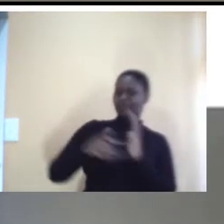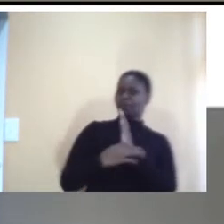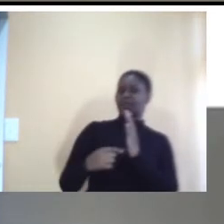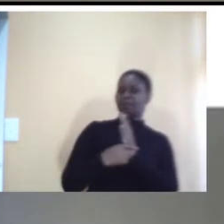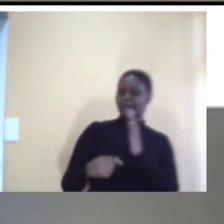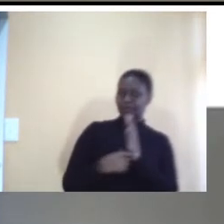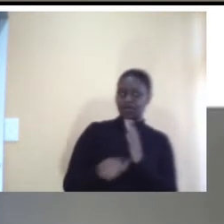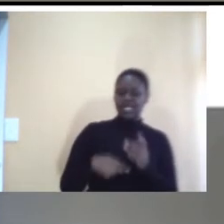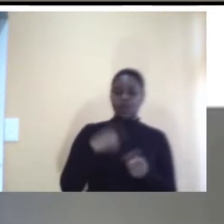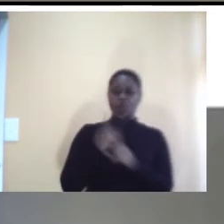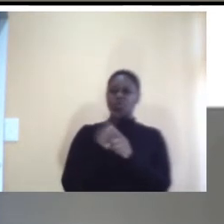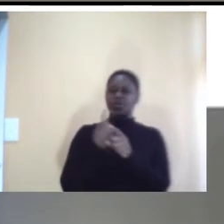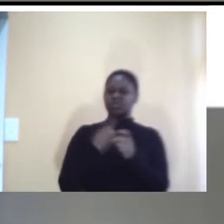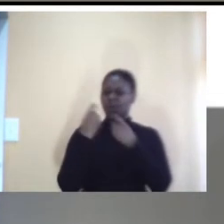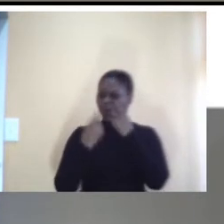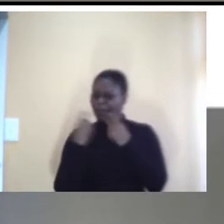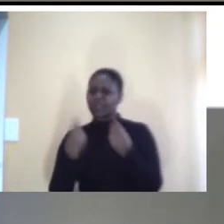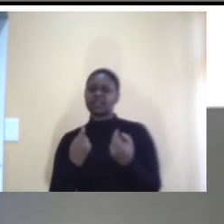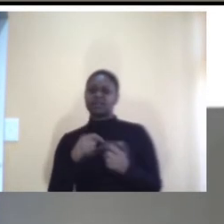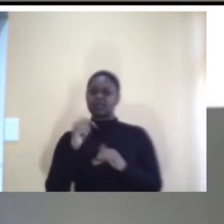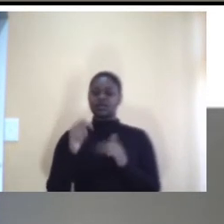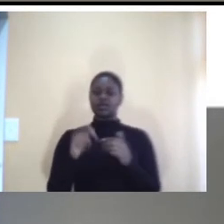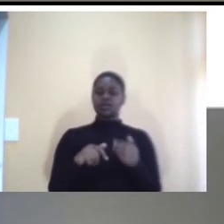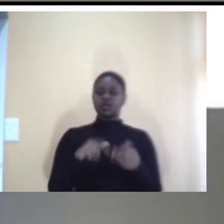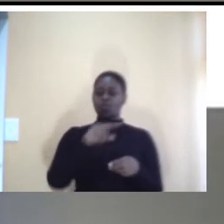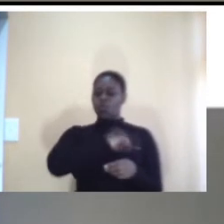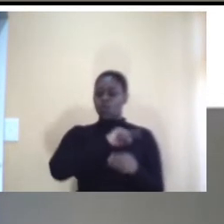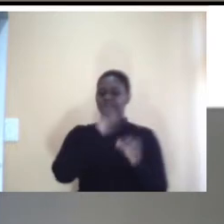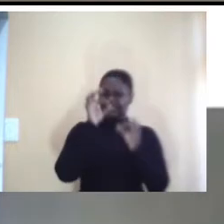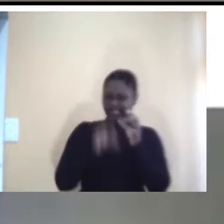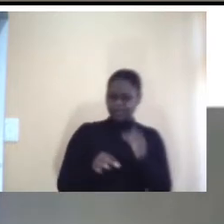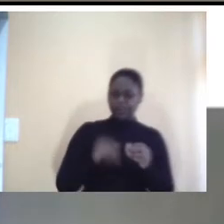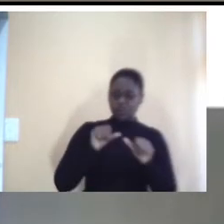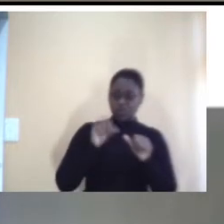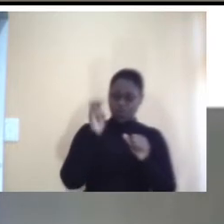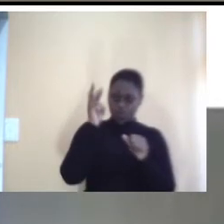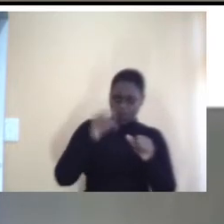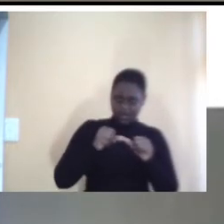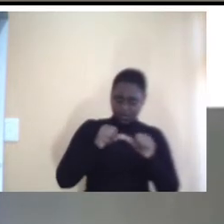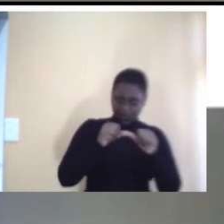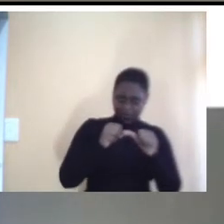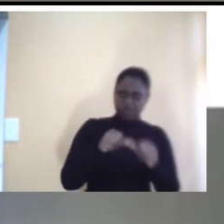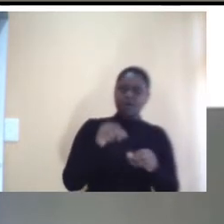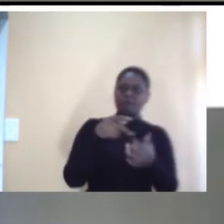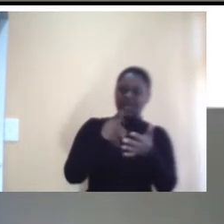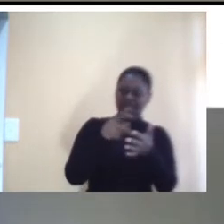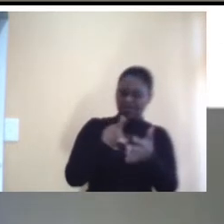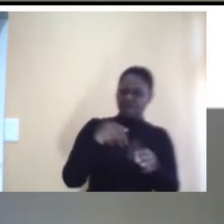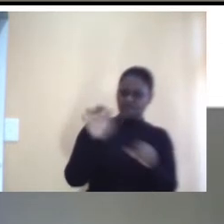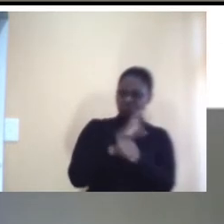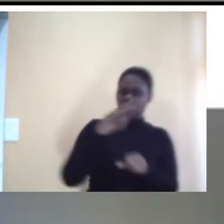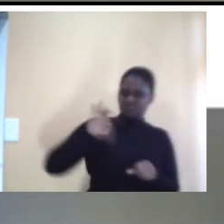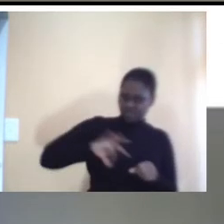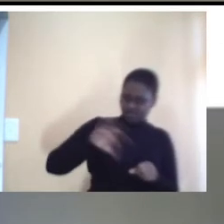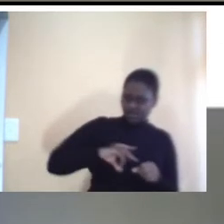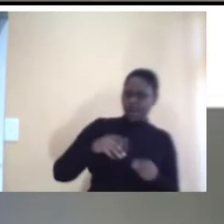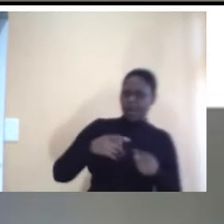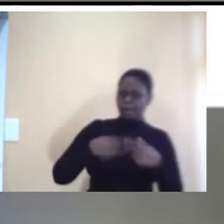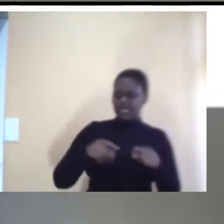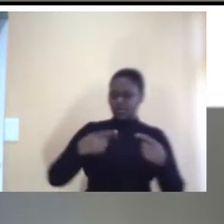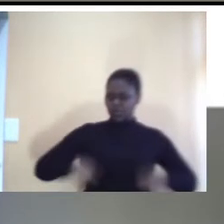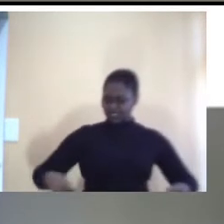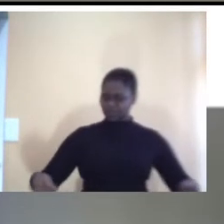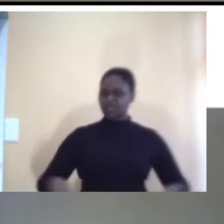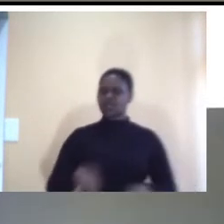that always complains about the lack of capacity. Simply put, it means we will continue to pay huge salaries and wages while there's less to spend on the people